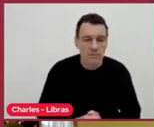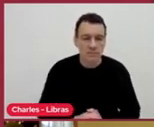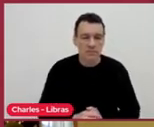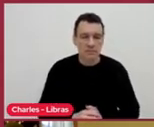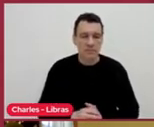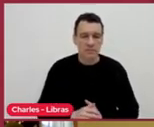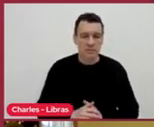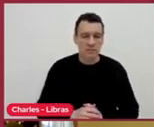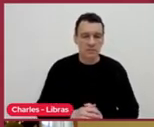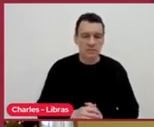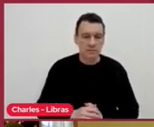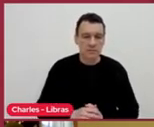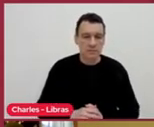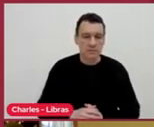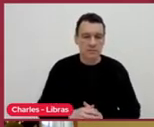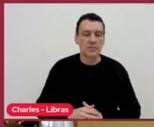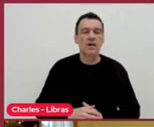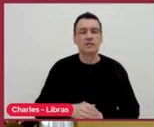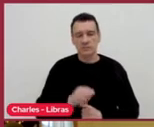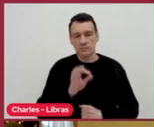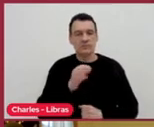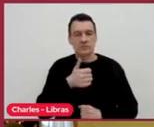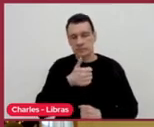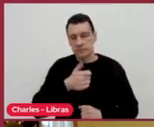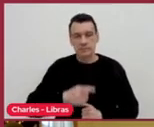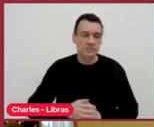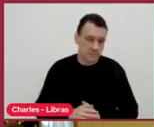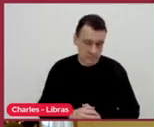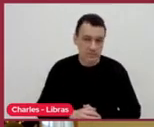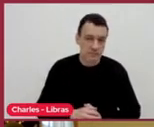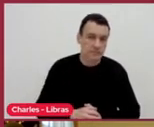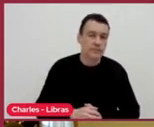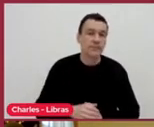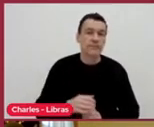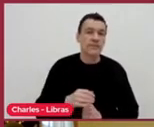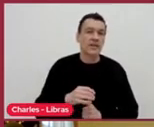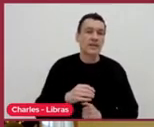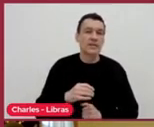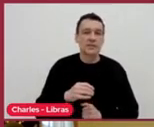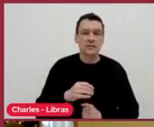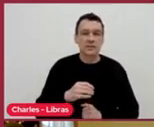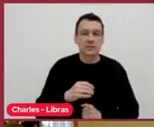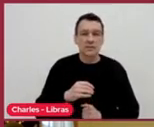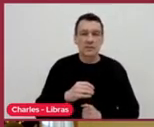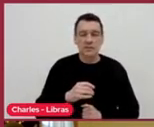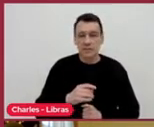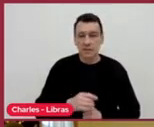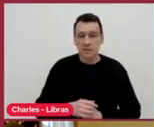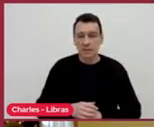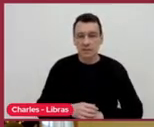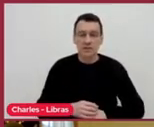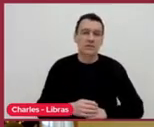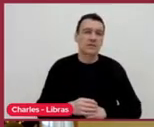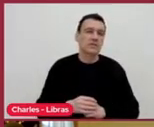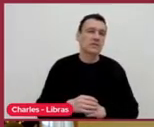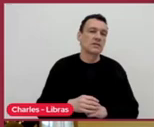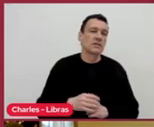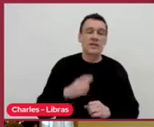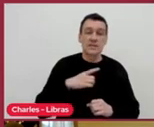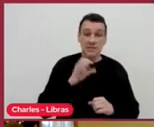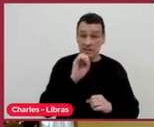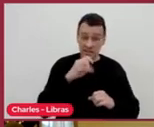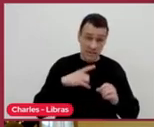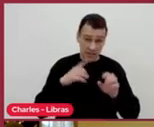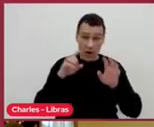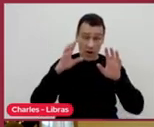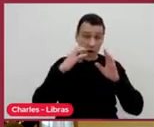that A equals 1 generated this kinds of inputs, or of outputs. So A equals 1 generated B2,